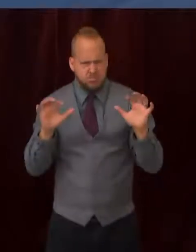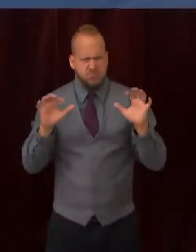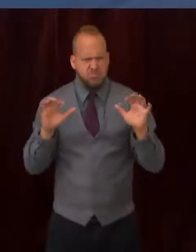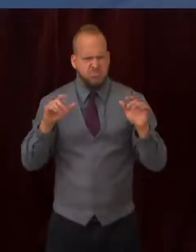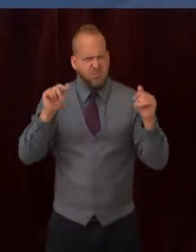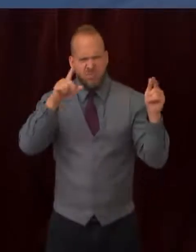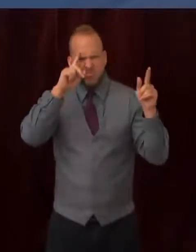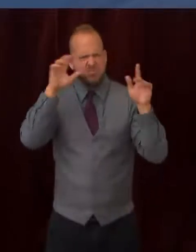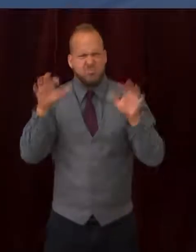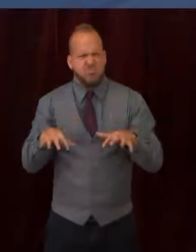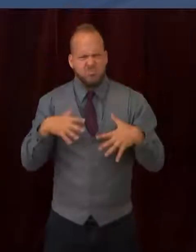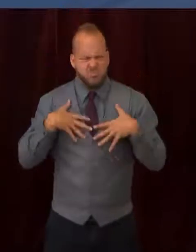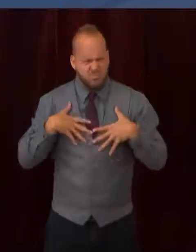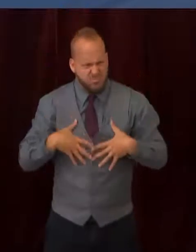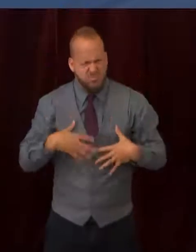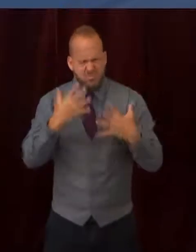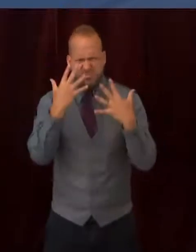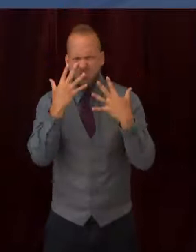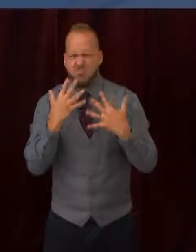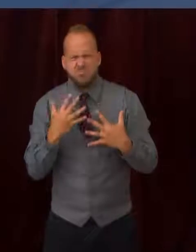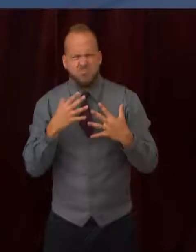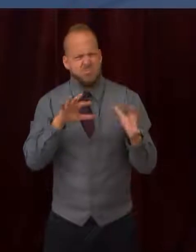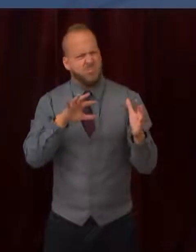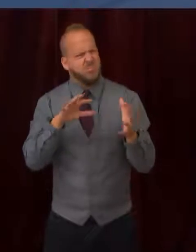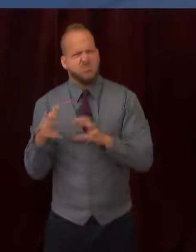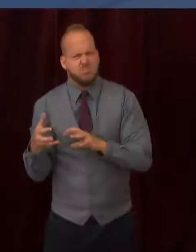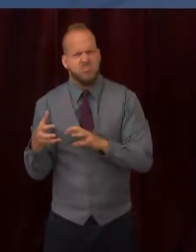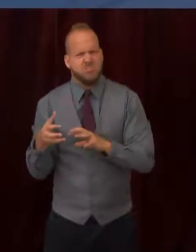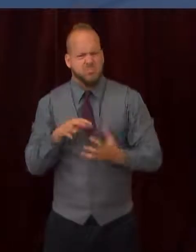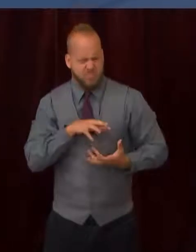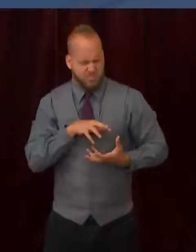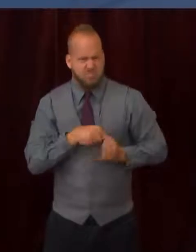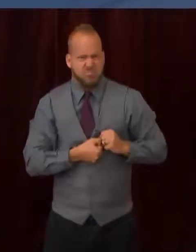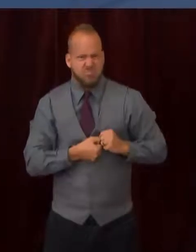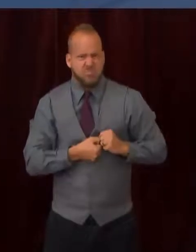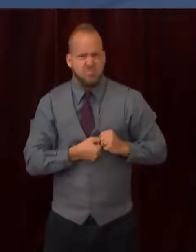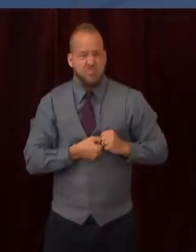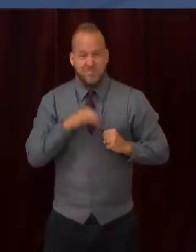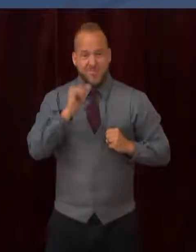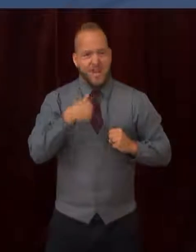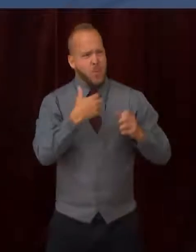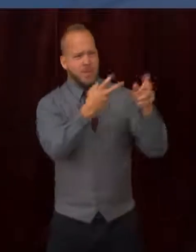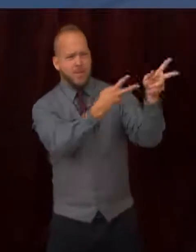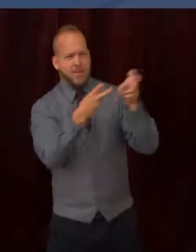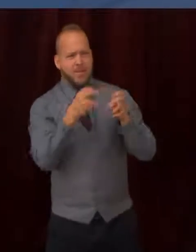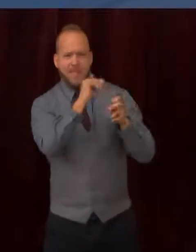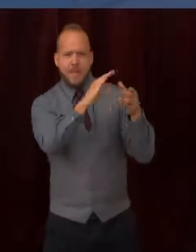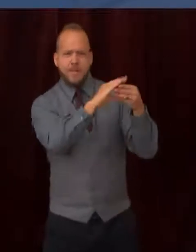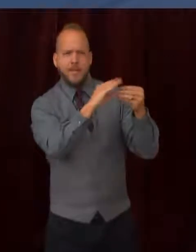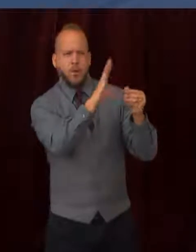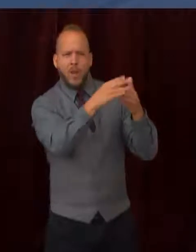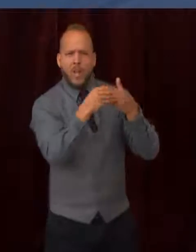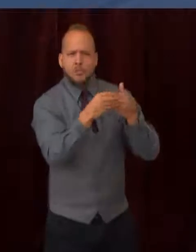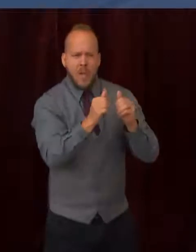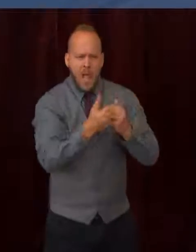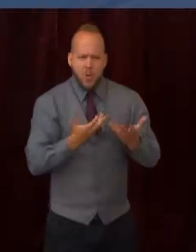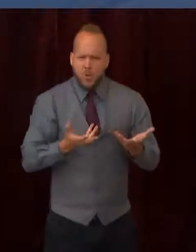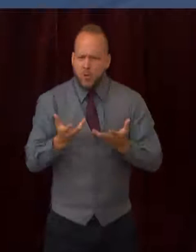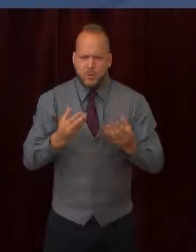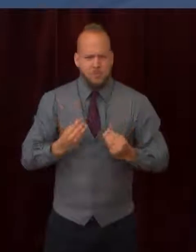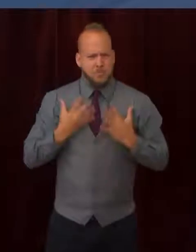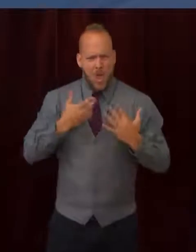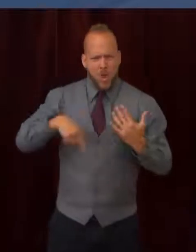said, because it's the kind of leadership that I hope can inspire us all. So this was a night in 1968. This is what Kennedy